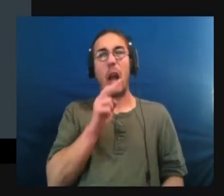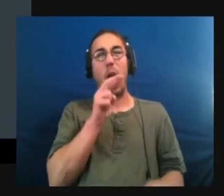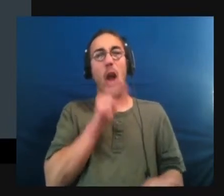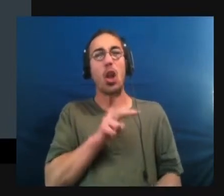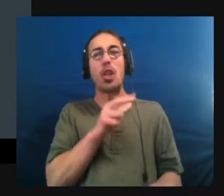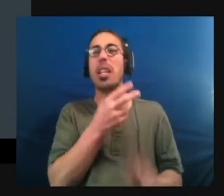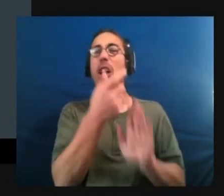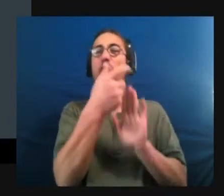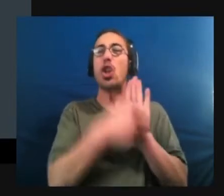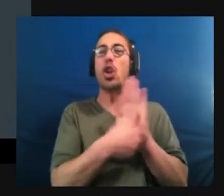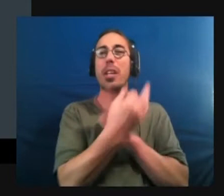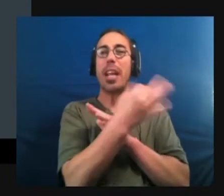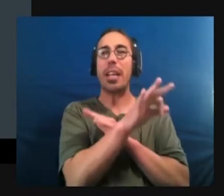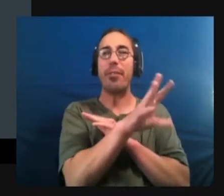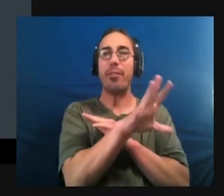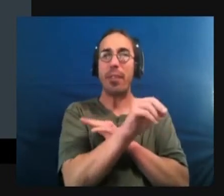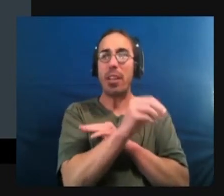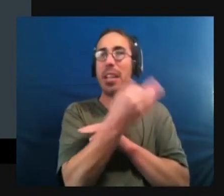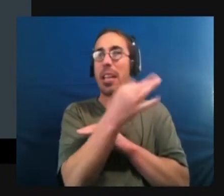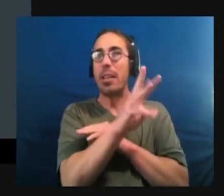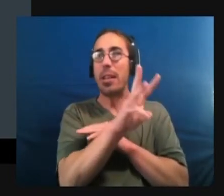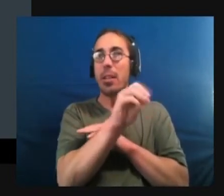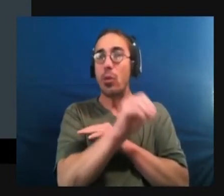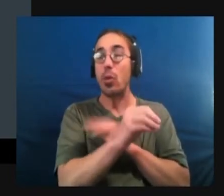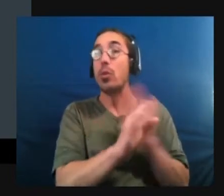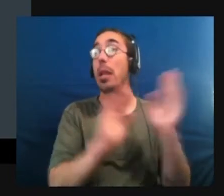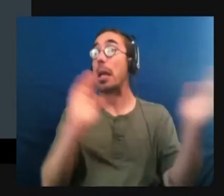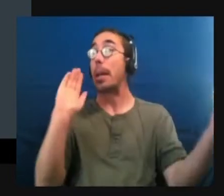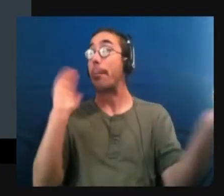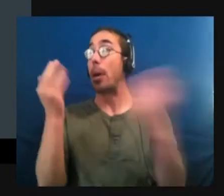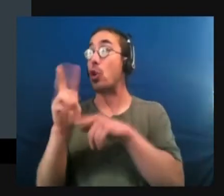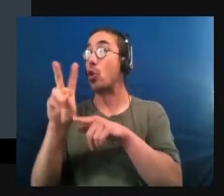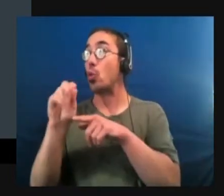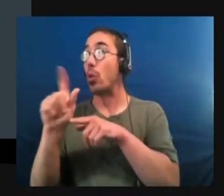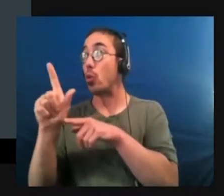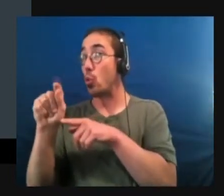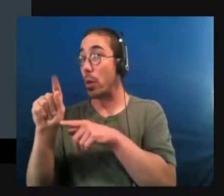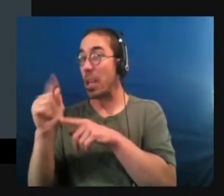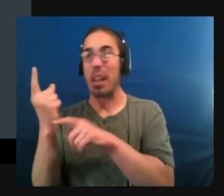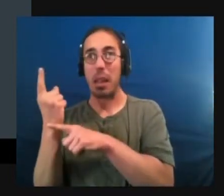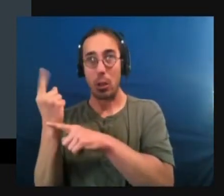and then come to the 2020s, and